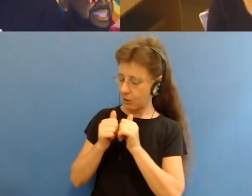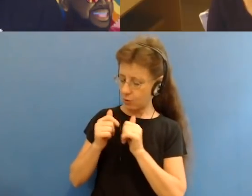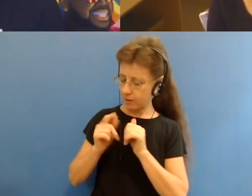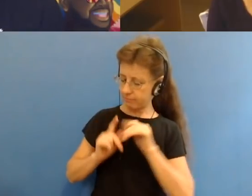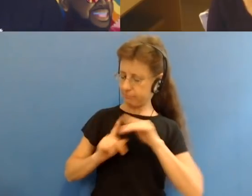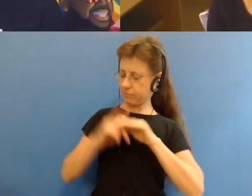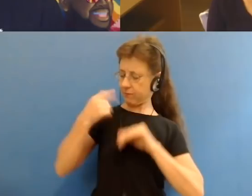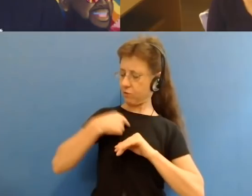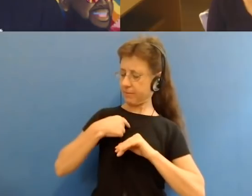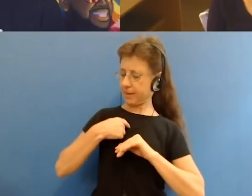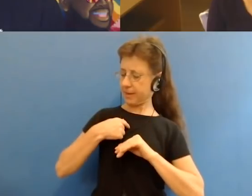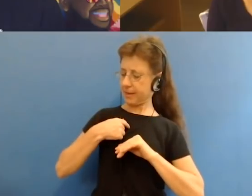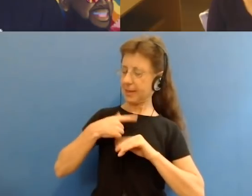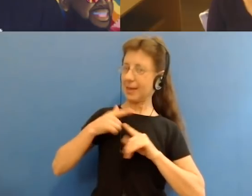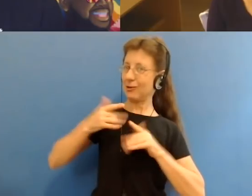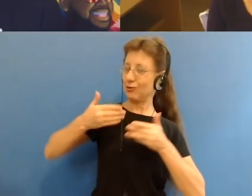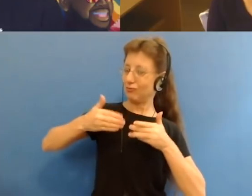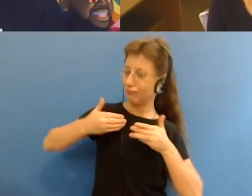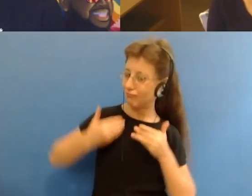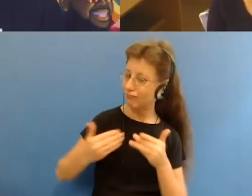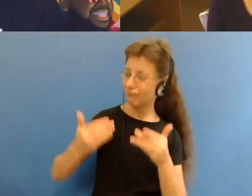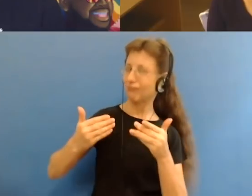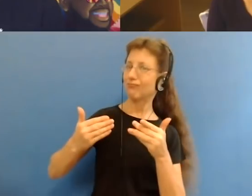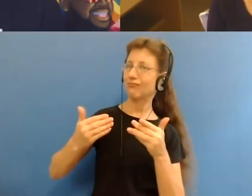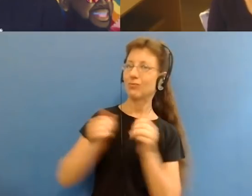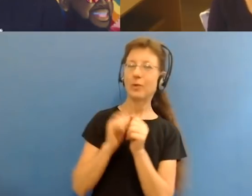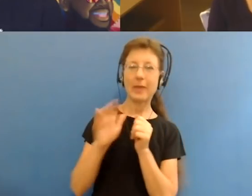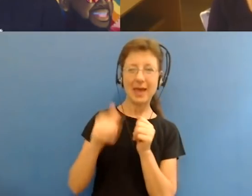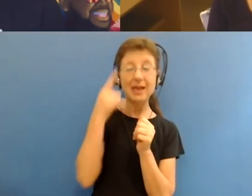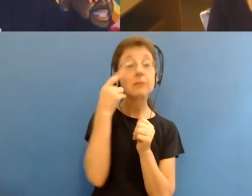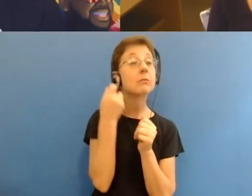because I think there's a level of,